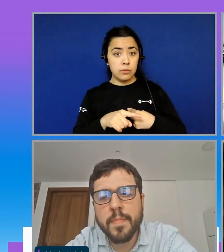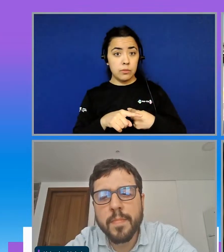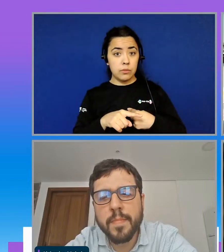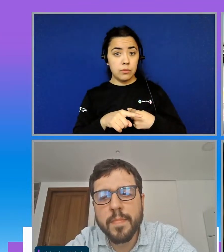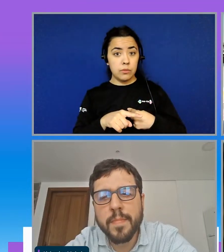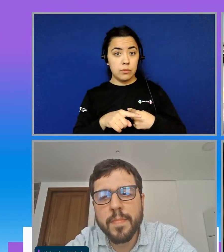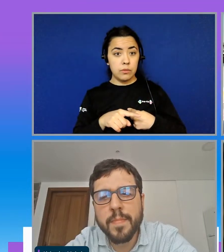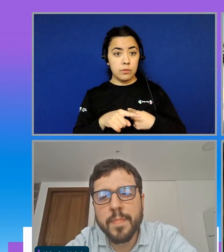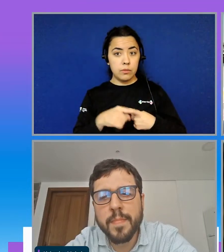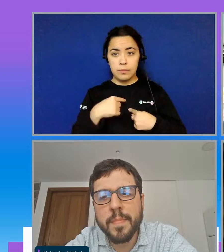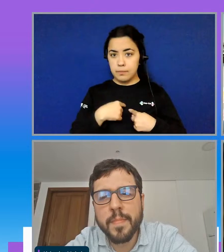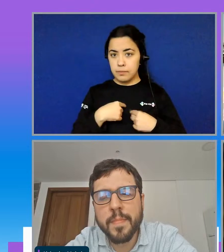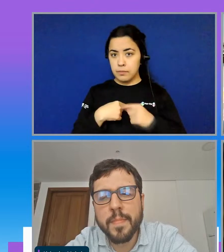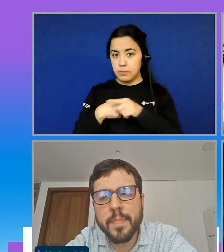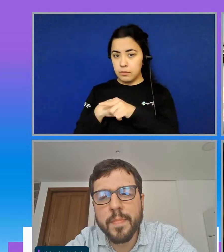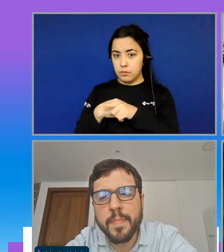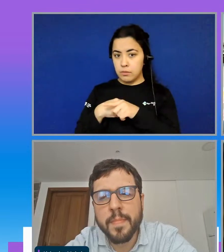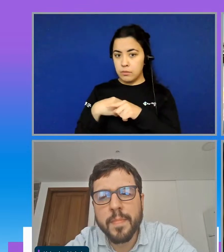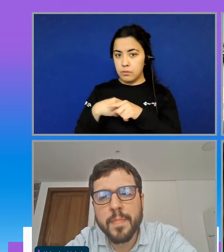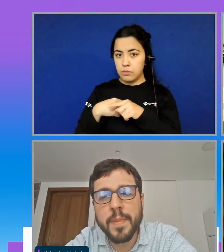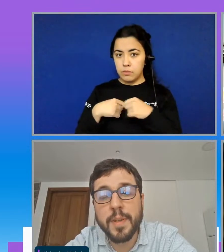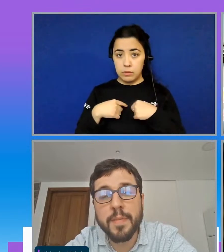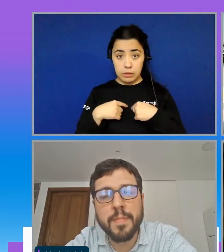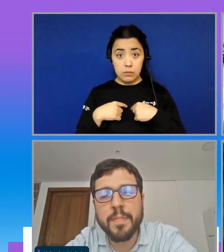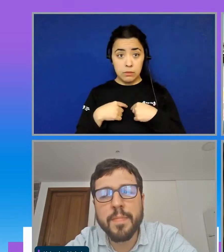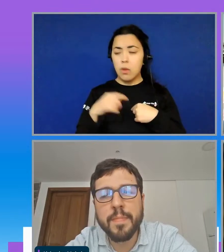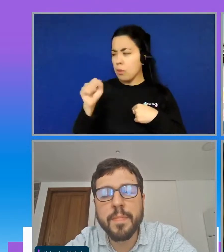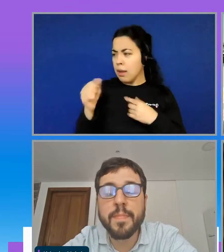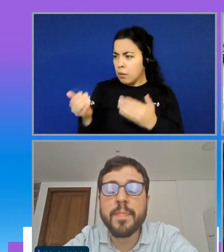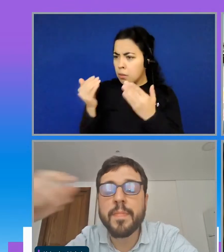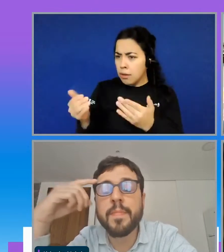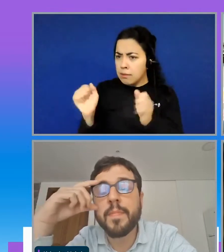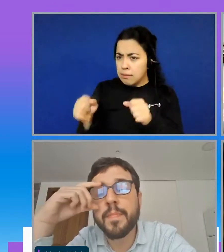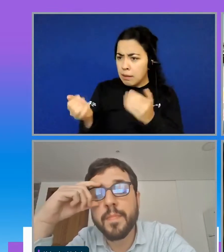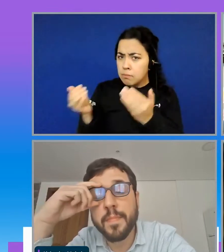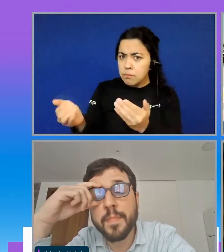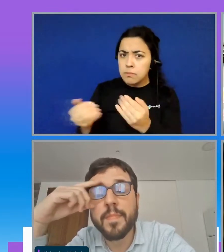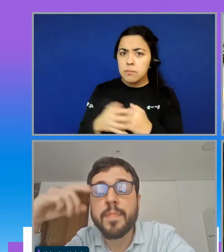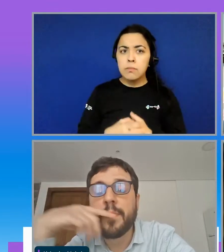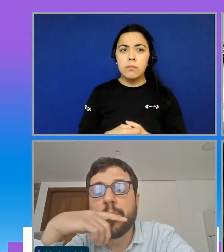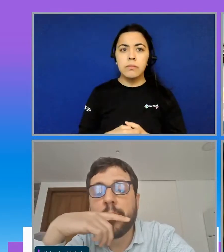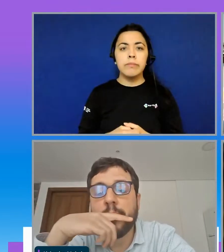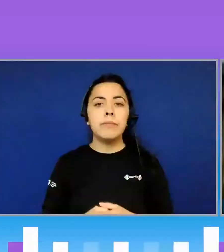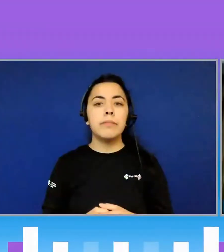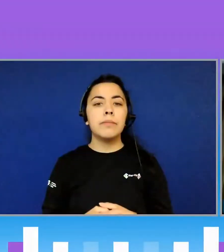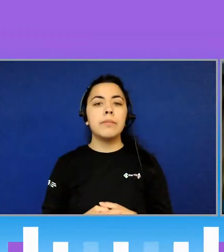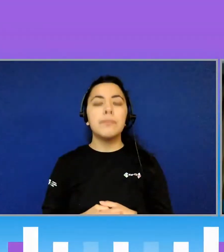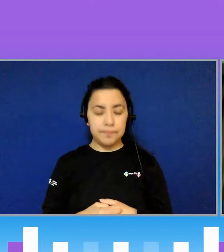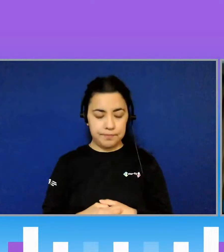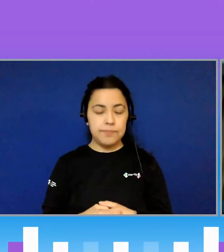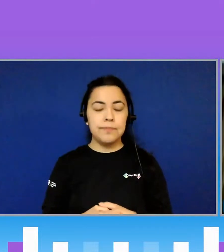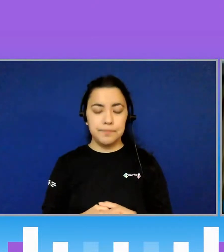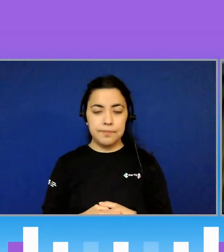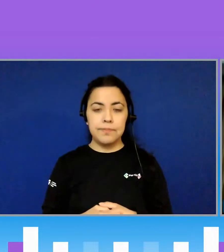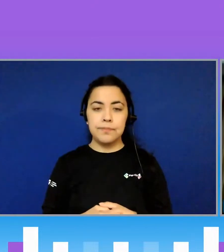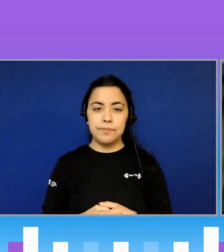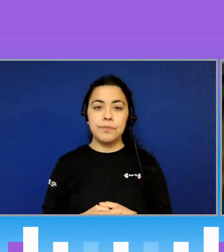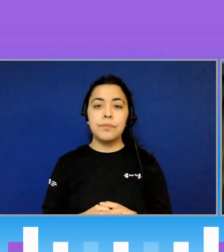already? Please, yeah. If you'd like to, Ima, yeah, take it away. Okay. So